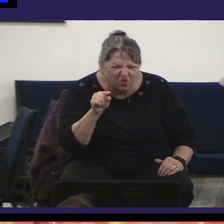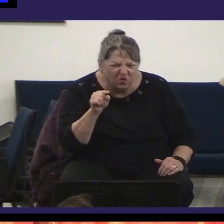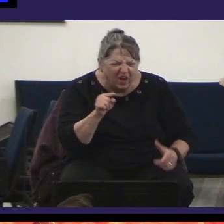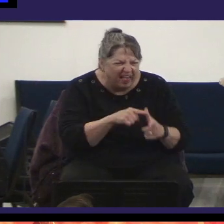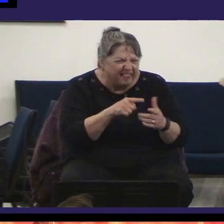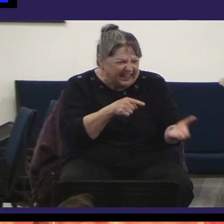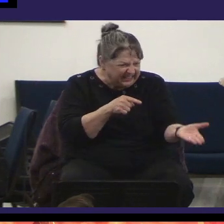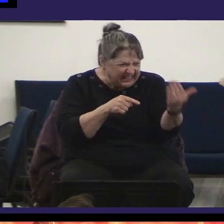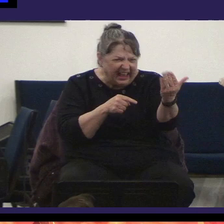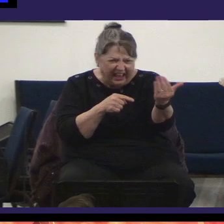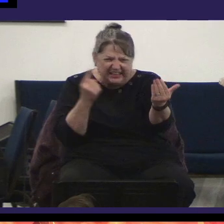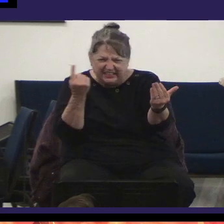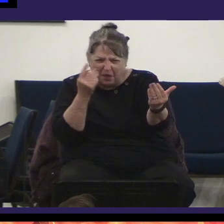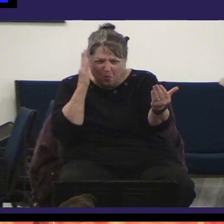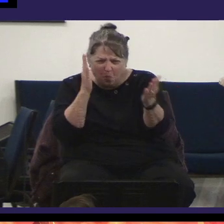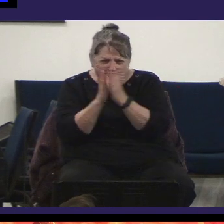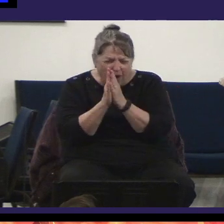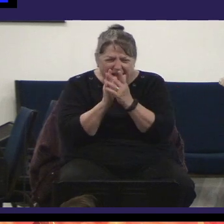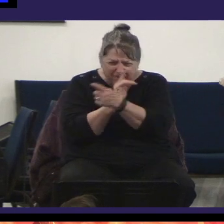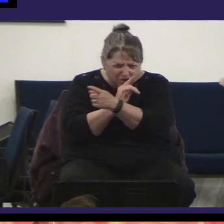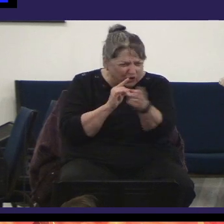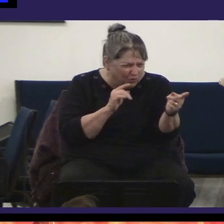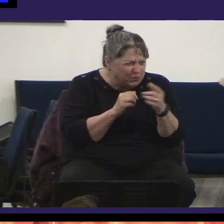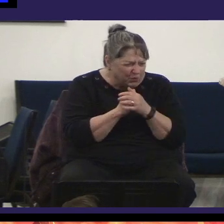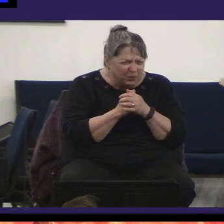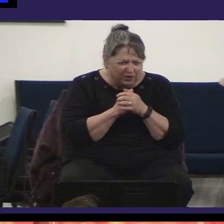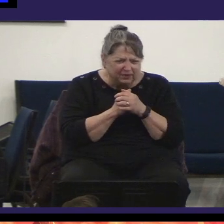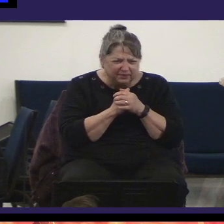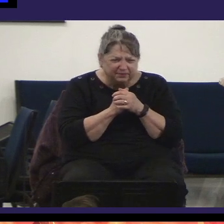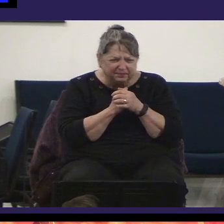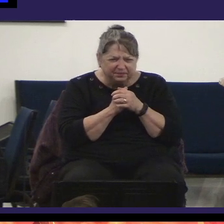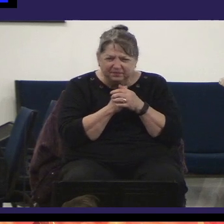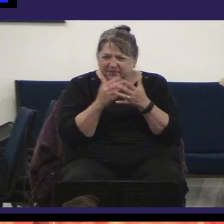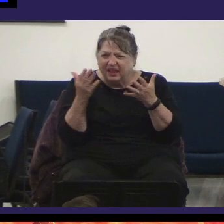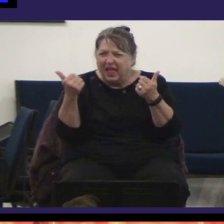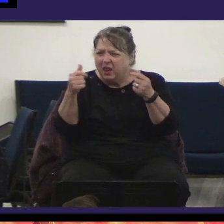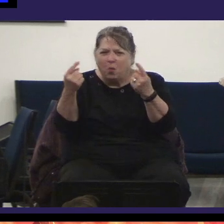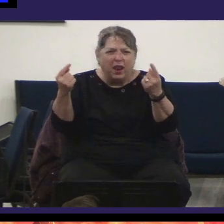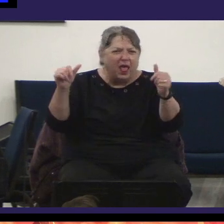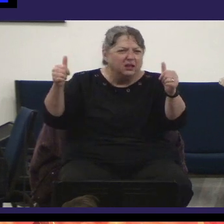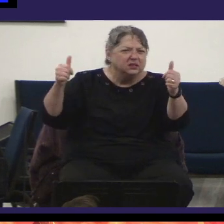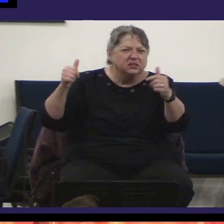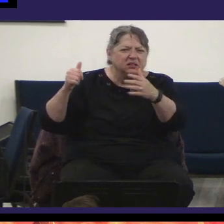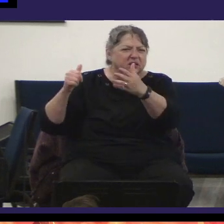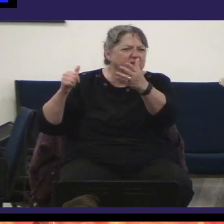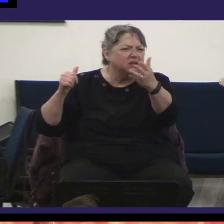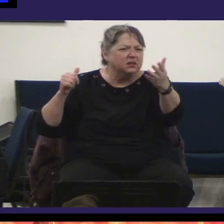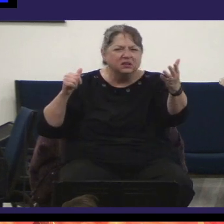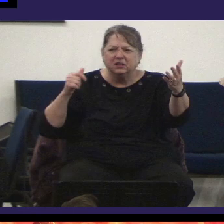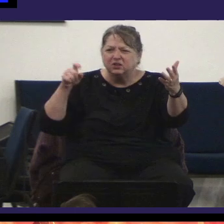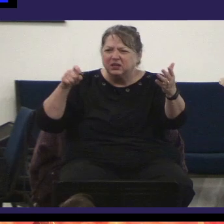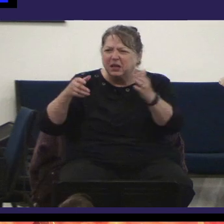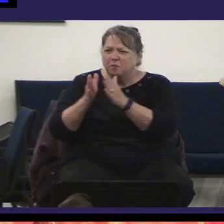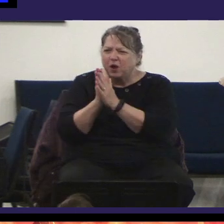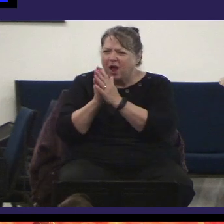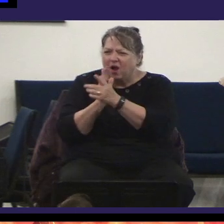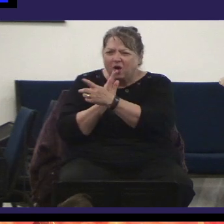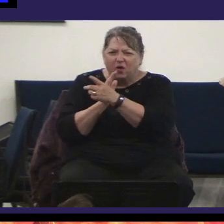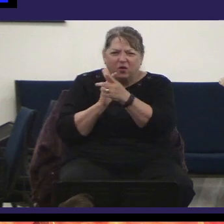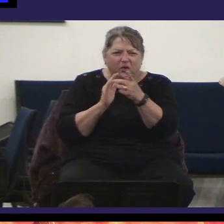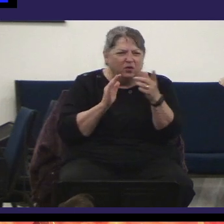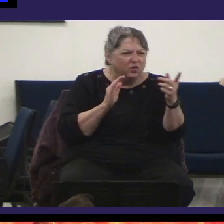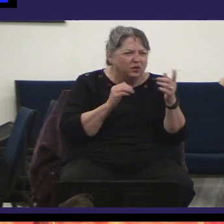Just stand. Let someone know to pray for you. Anybody else? Anybody else need prayer?